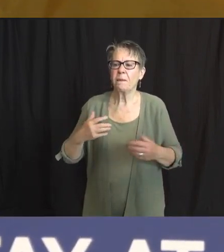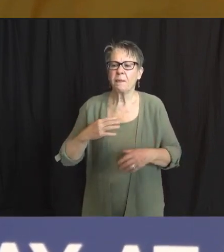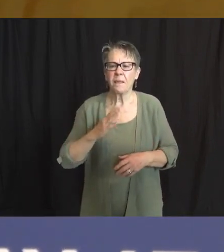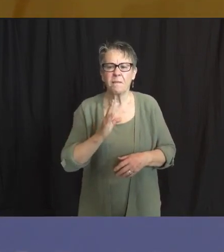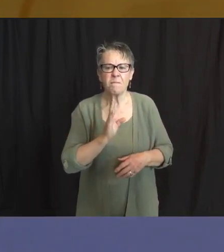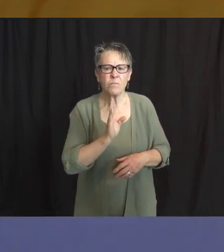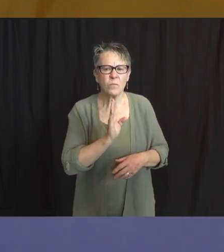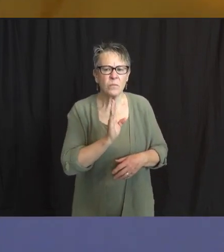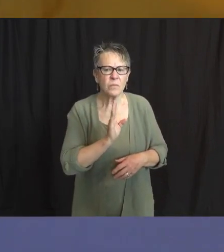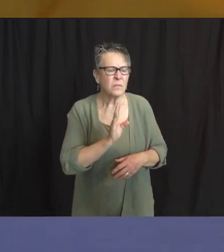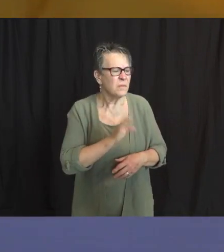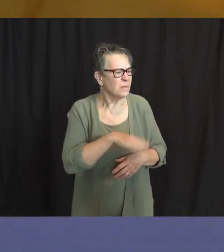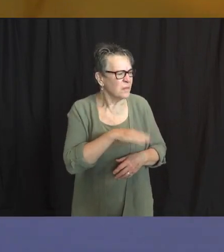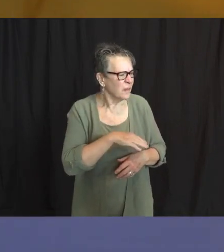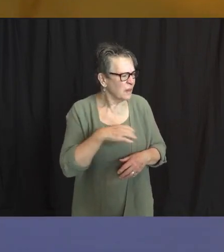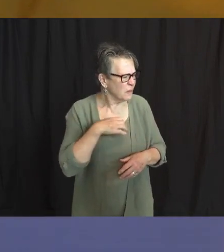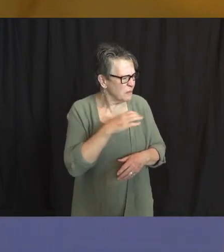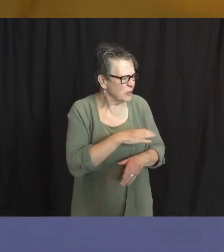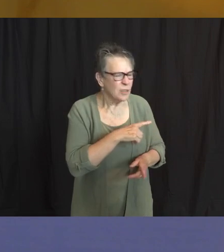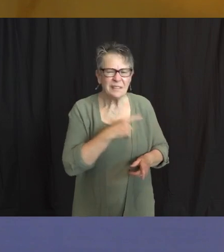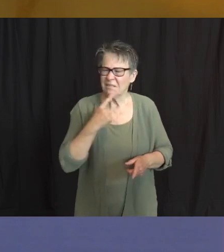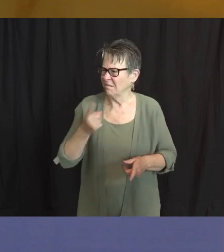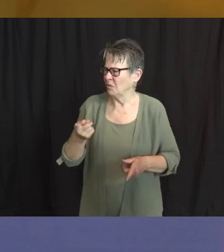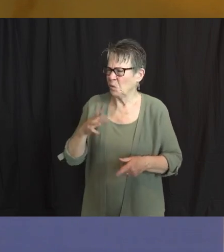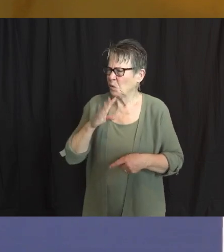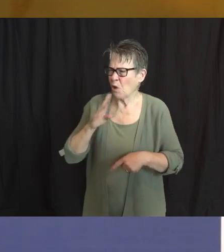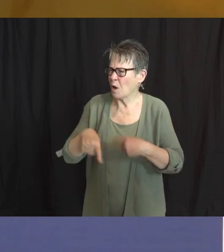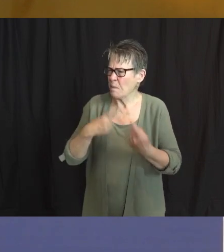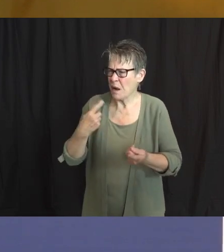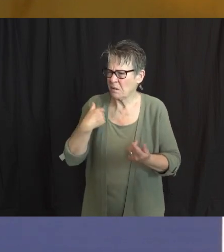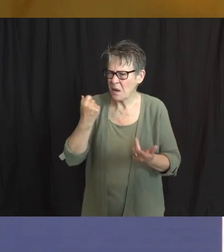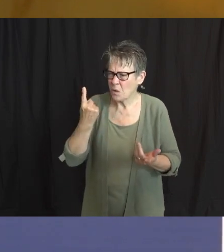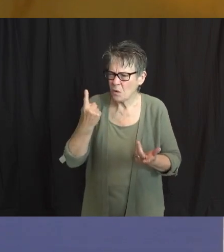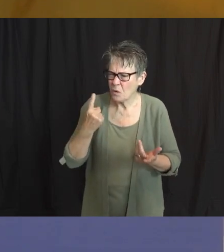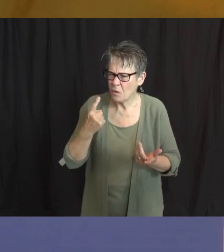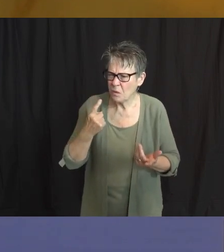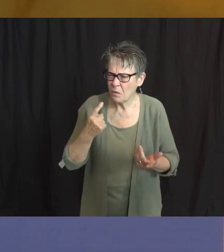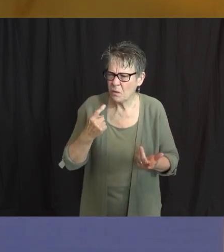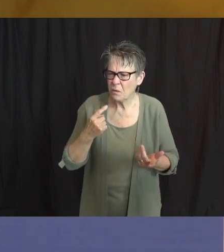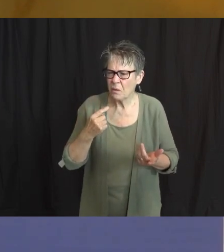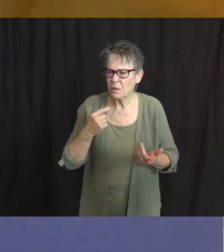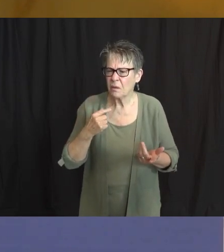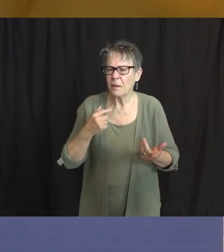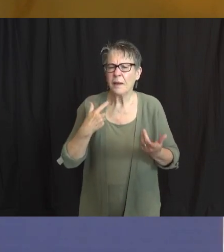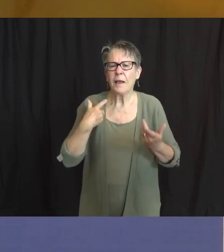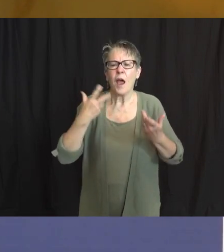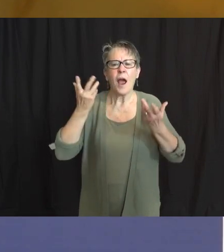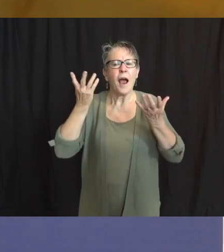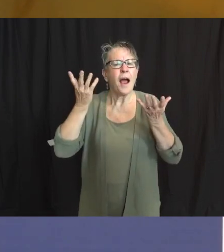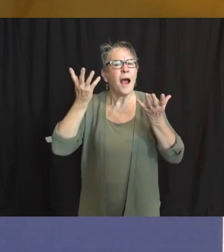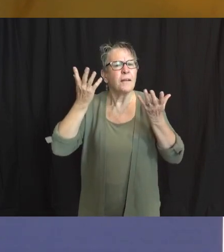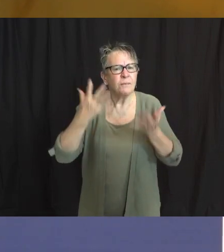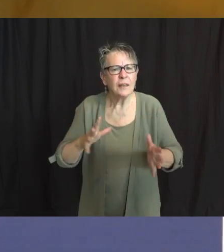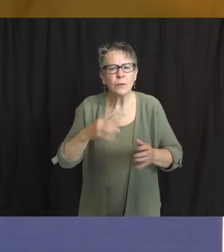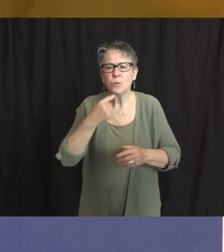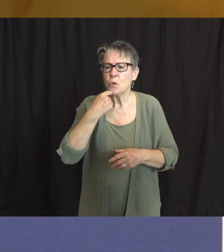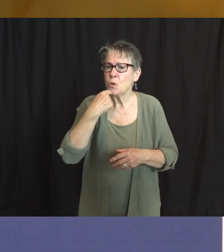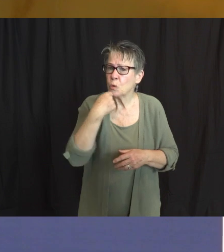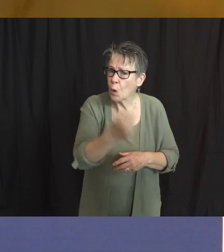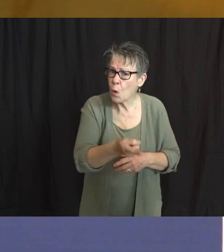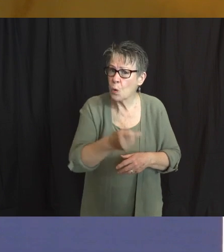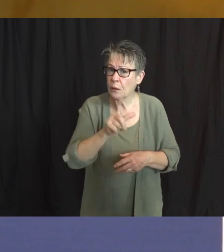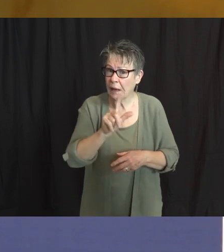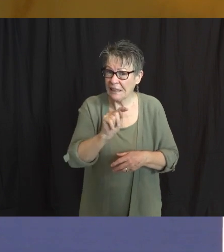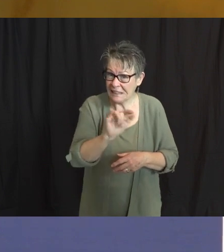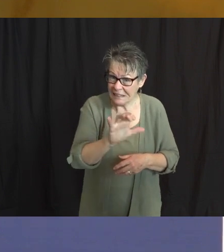about, but we did advise long-term care facilities to readmit their residents, remember that's their residents,